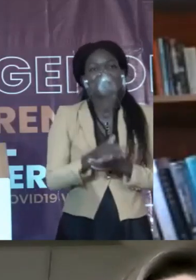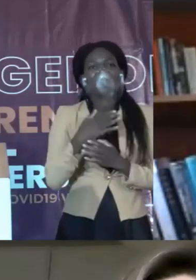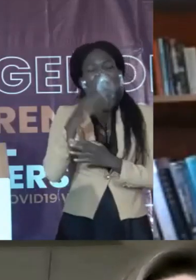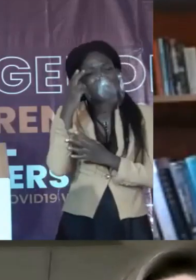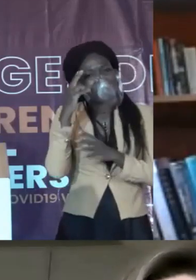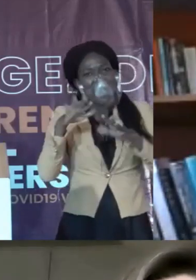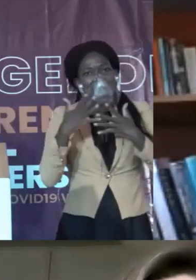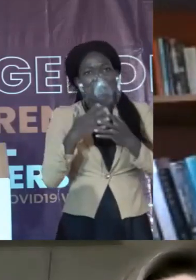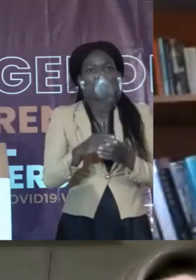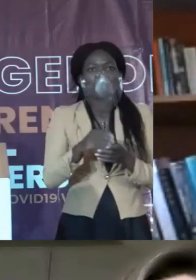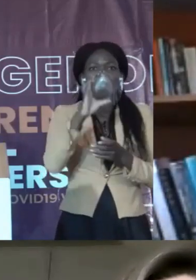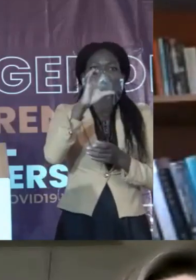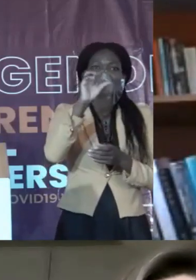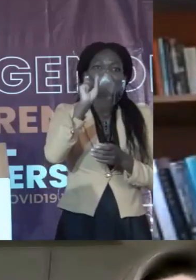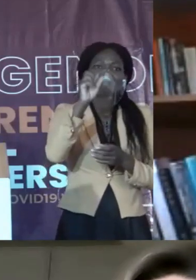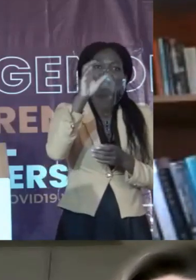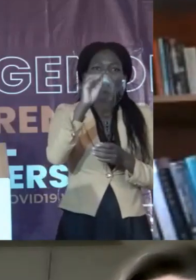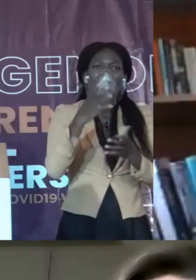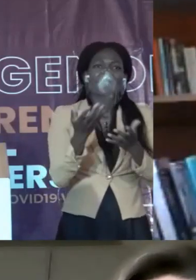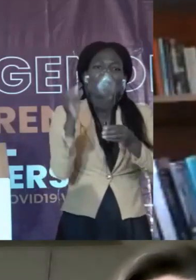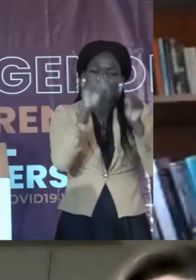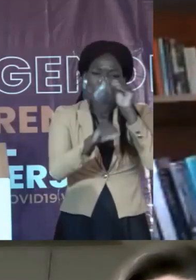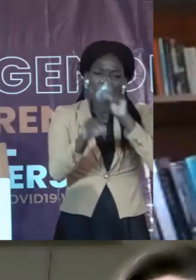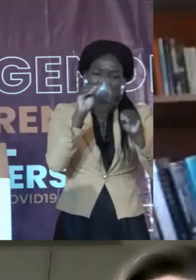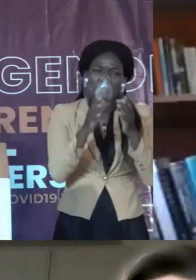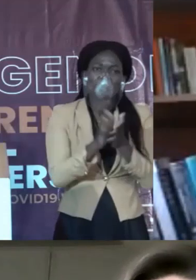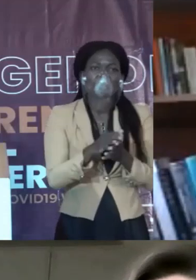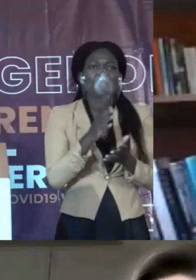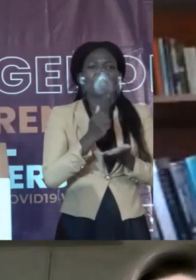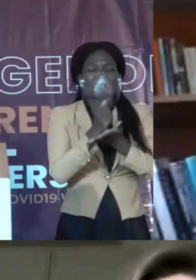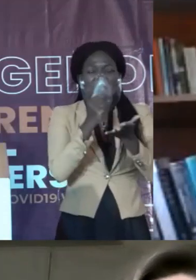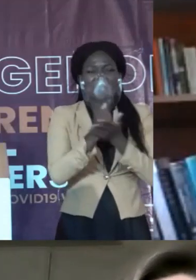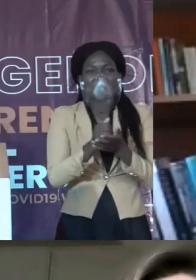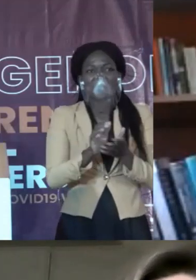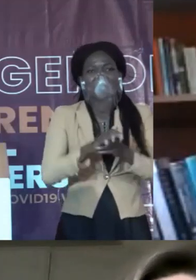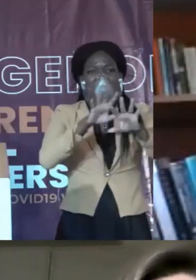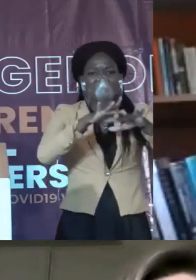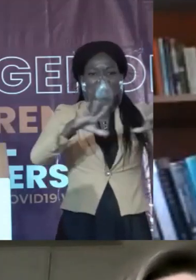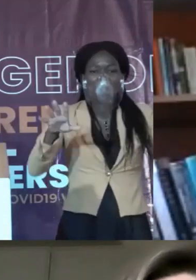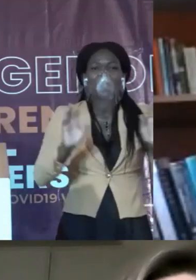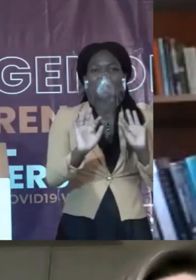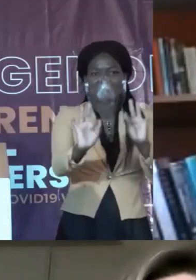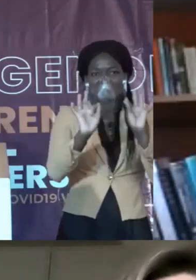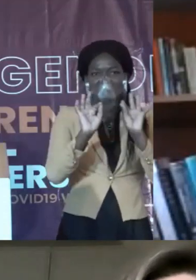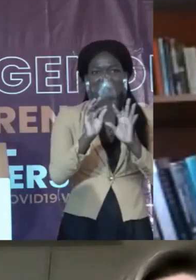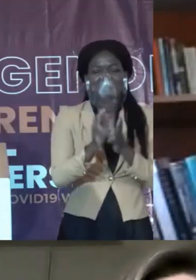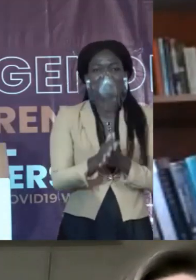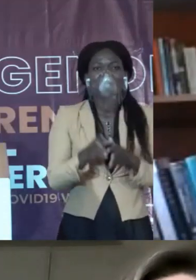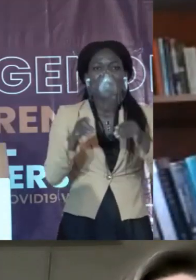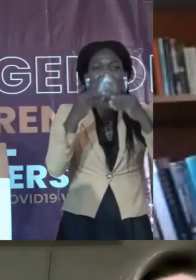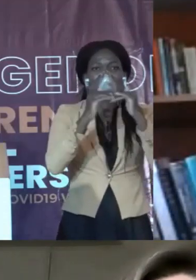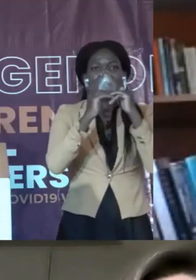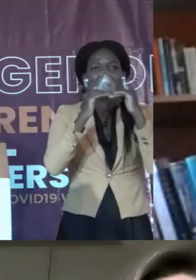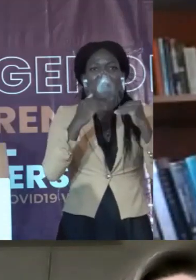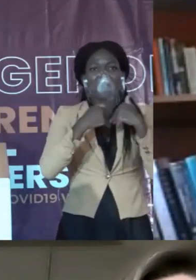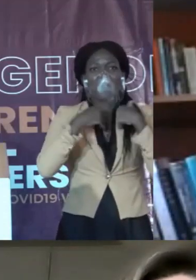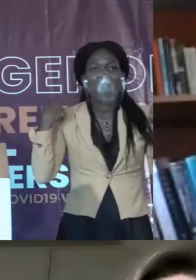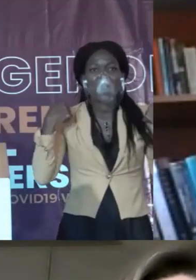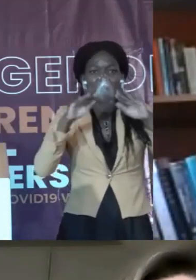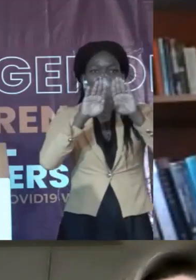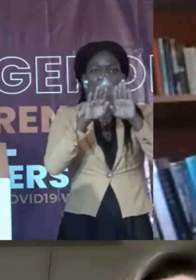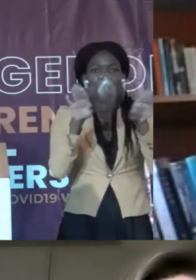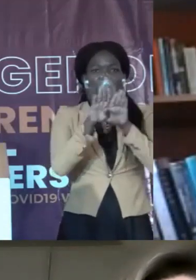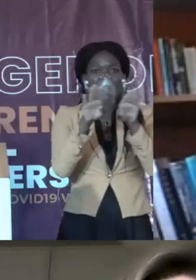society organizations contribute to an enabling environment that increases equitable investment in women in the